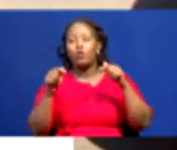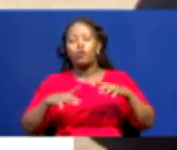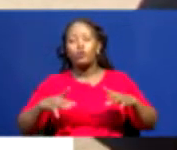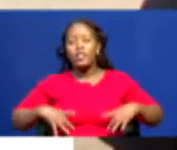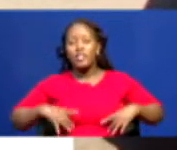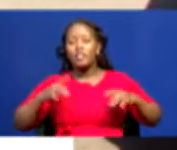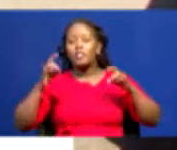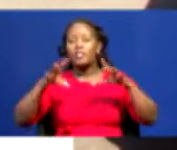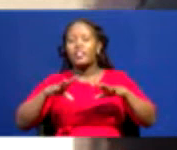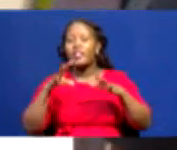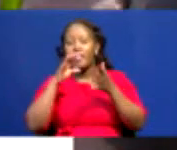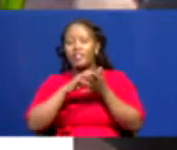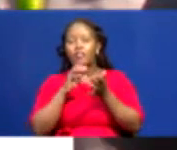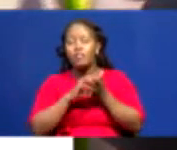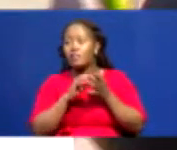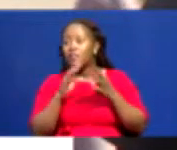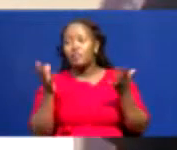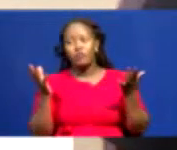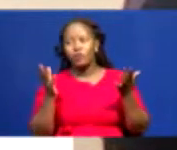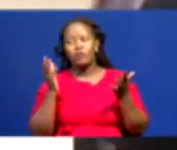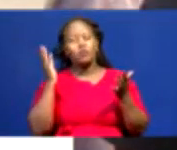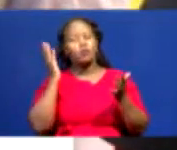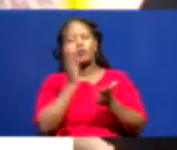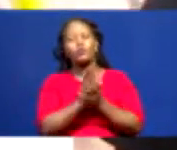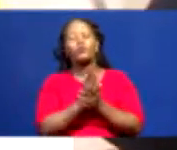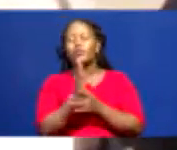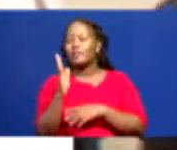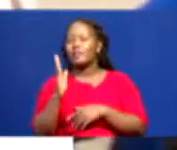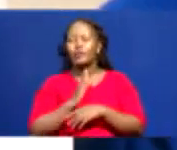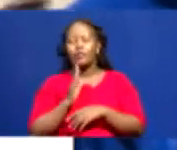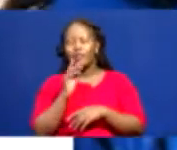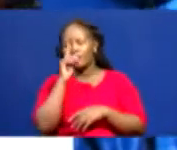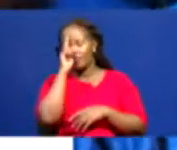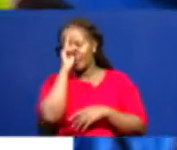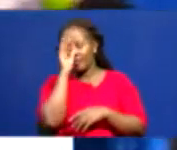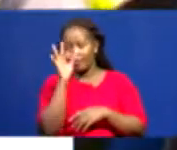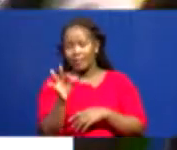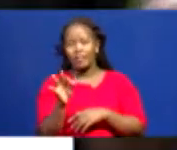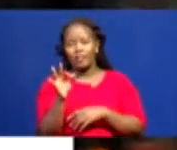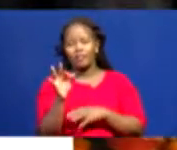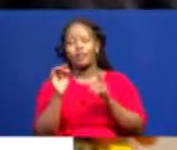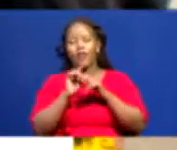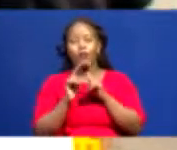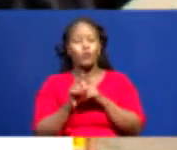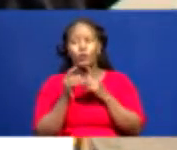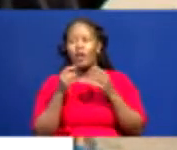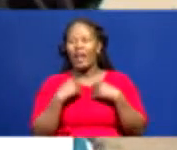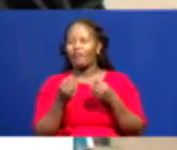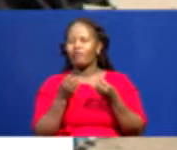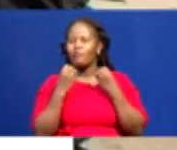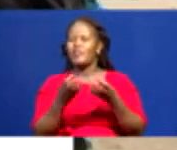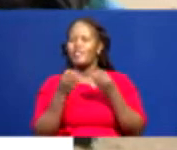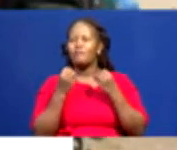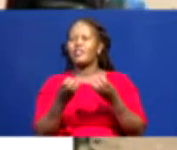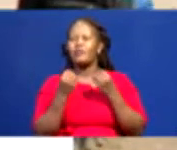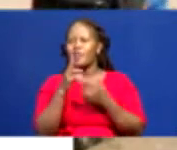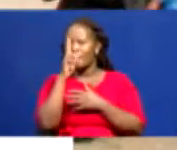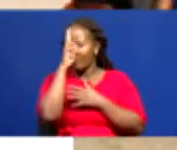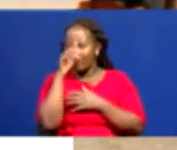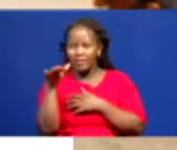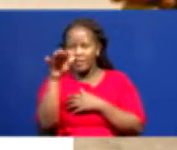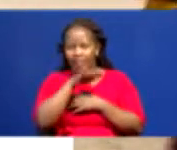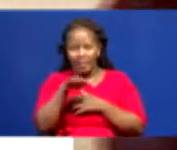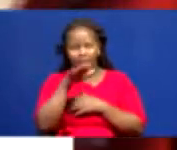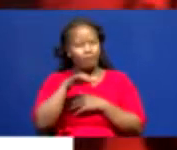vile imekaa, nimeona inye kumbe security wako imekuwa wengi, wamekuwa wengi,